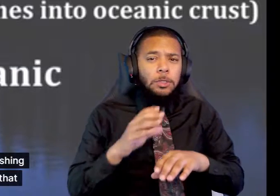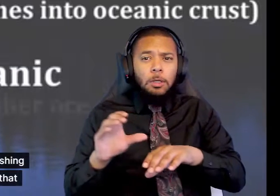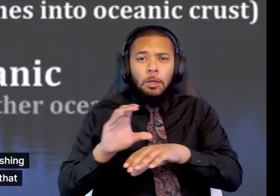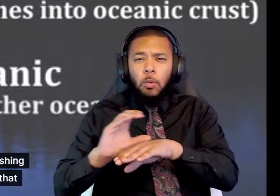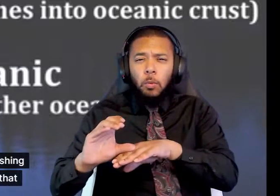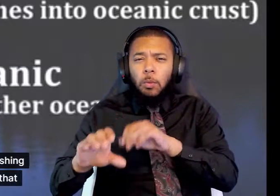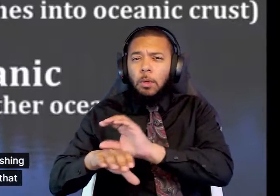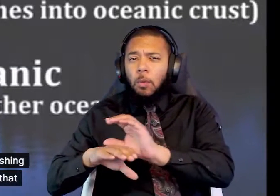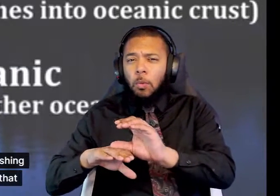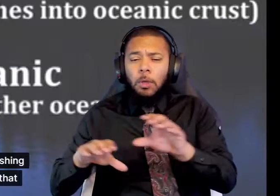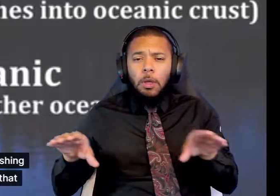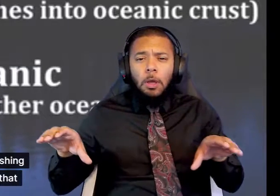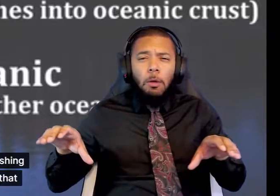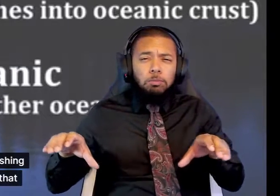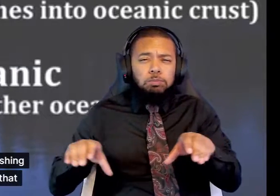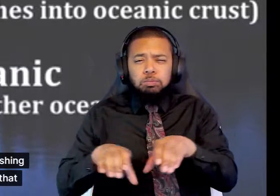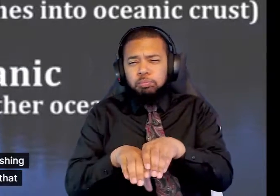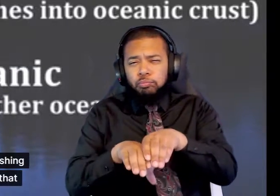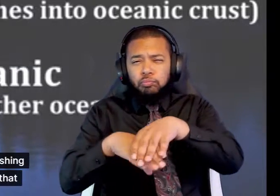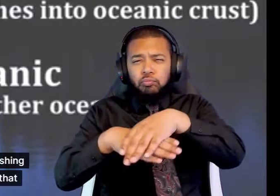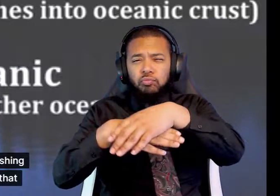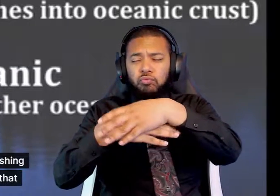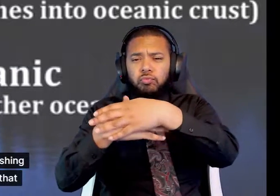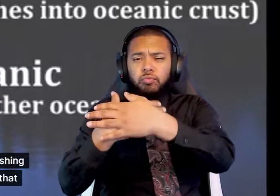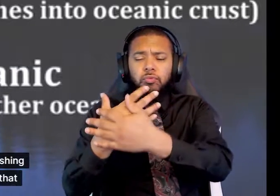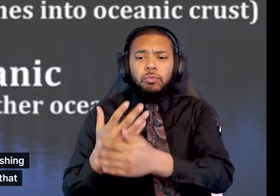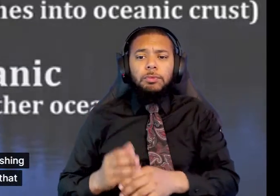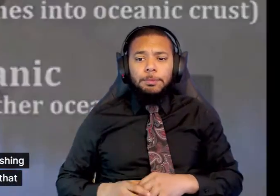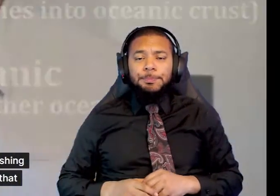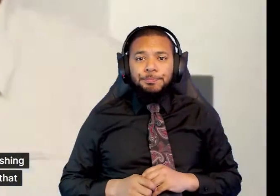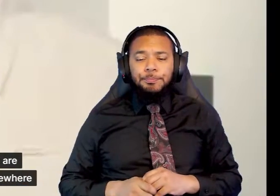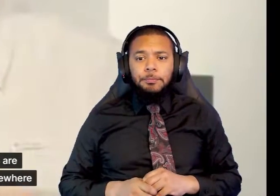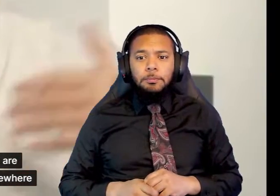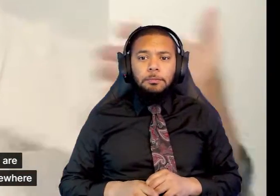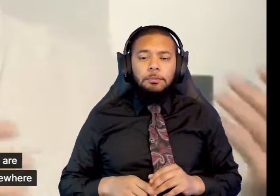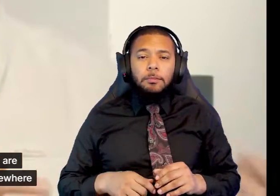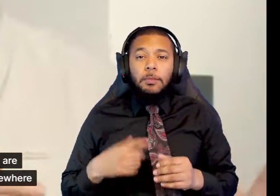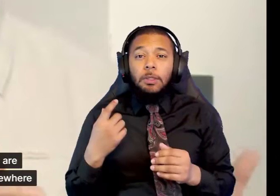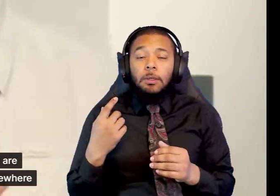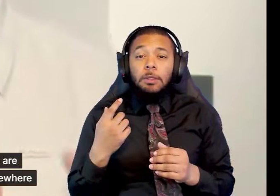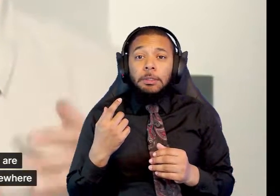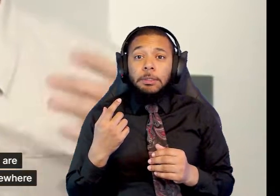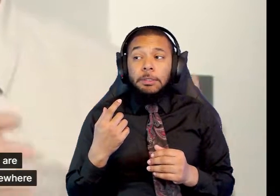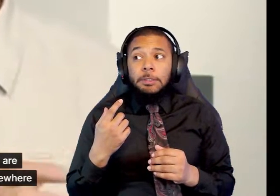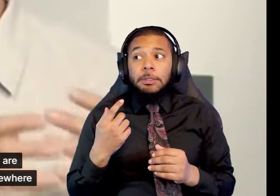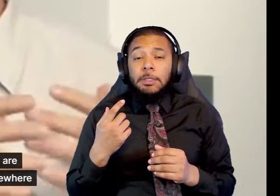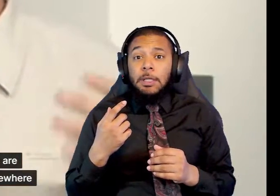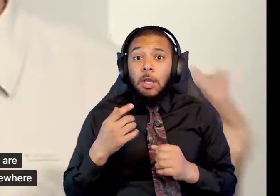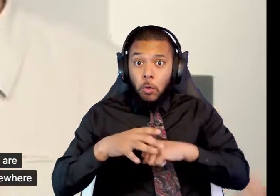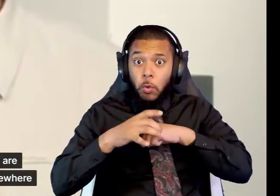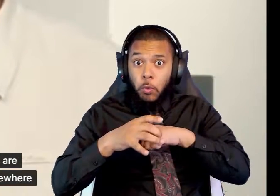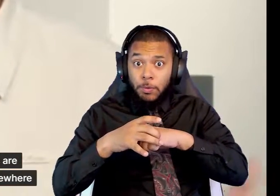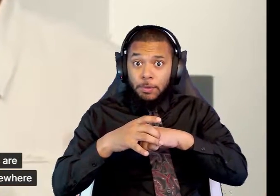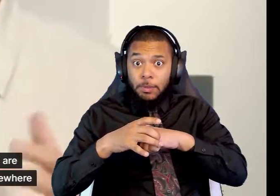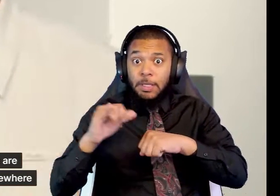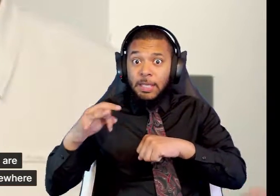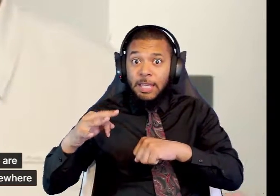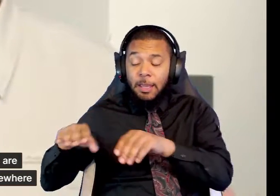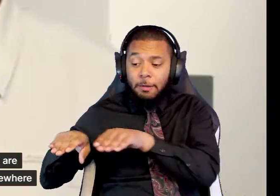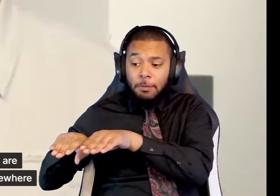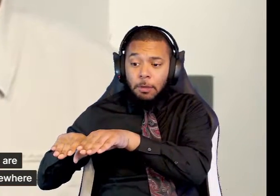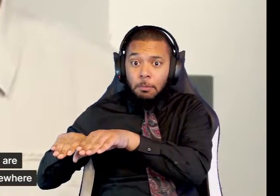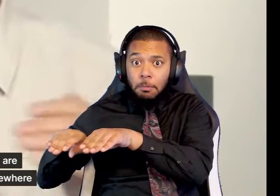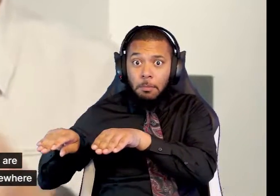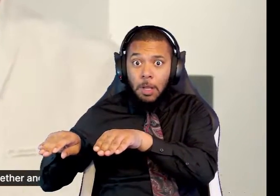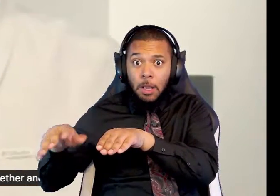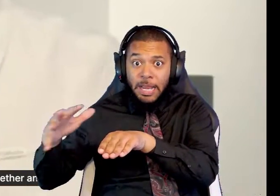have ocean crust crashing into ocean crust. So keep in mind that somewhere on the planet, if plates are diverging, moving